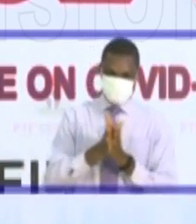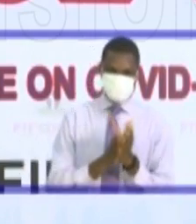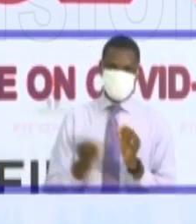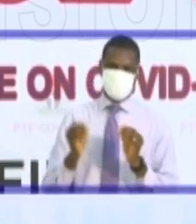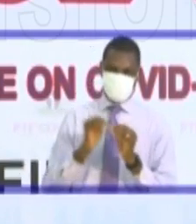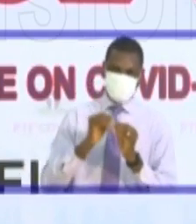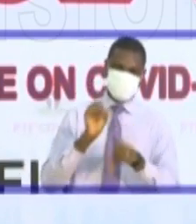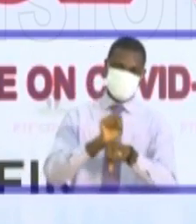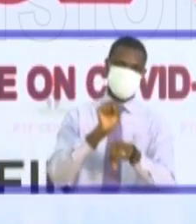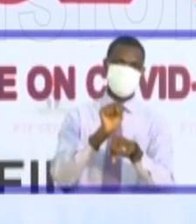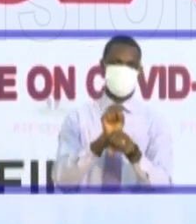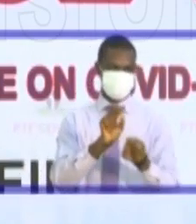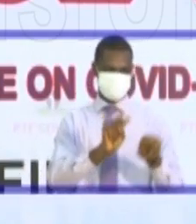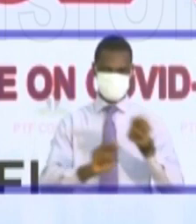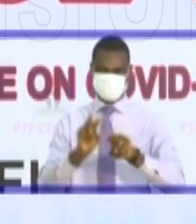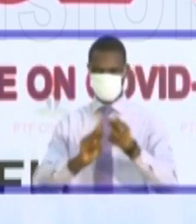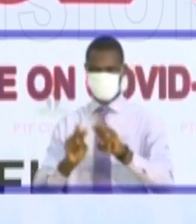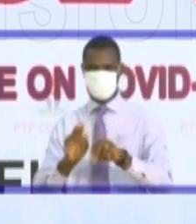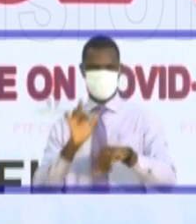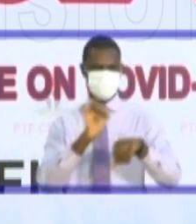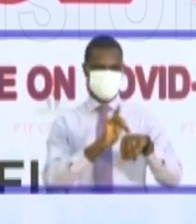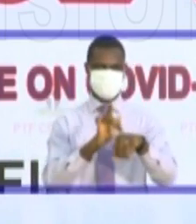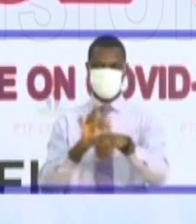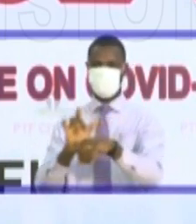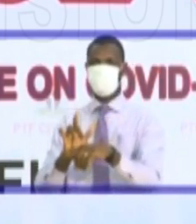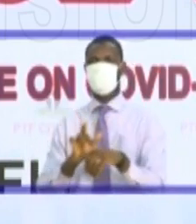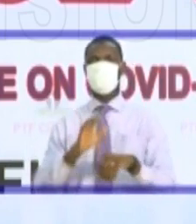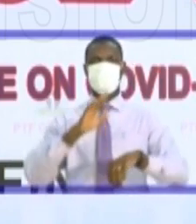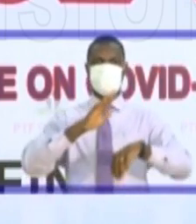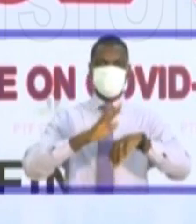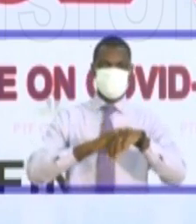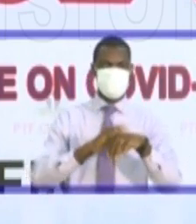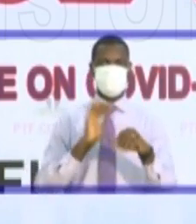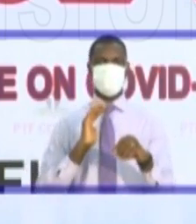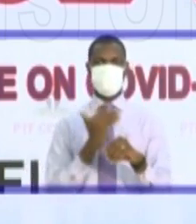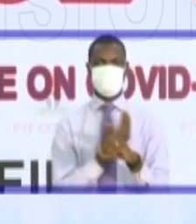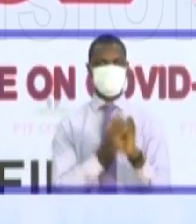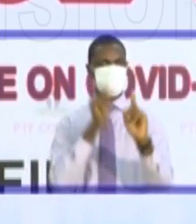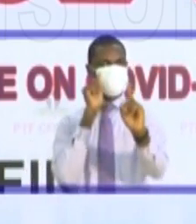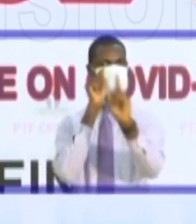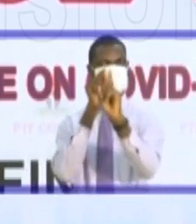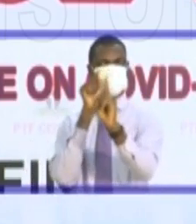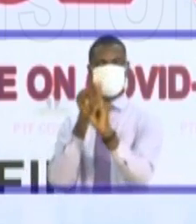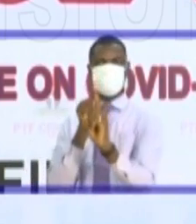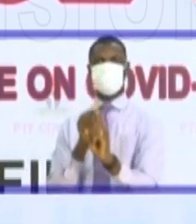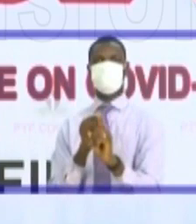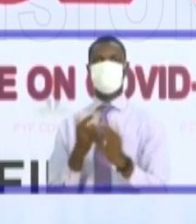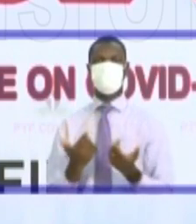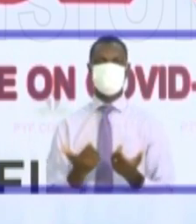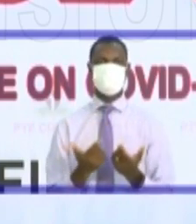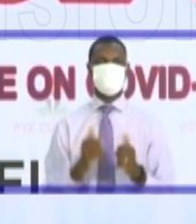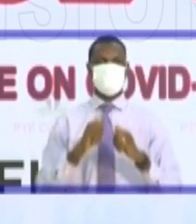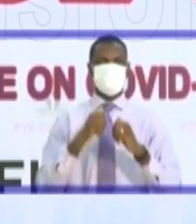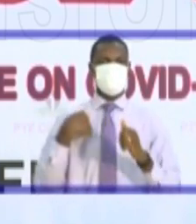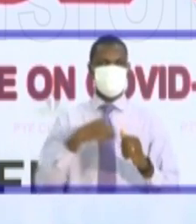all-round assessment of the impact on the stated objectives, the state of